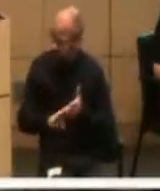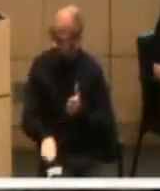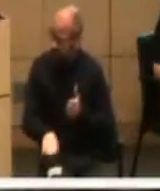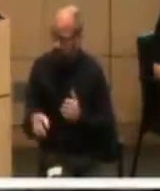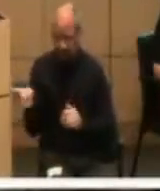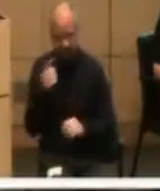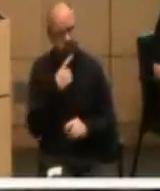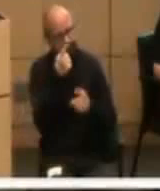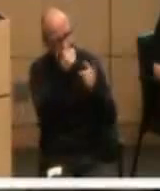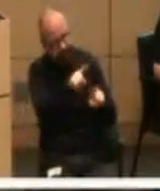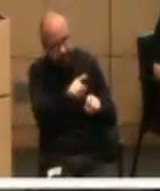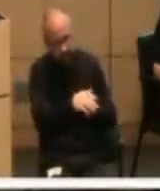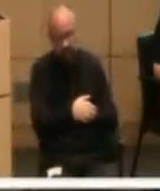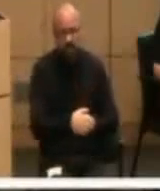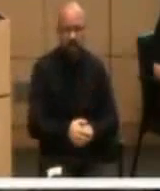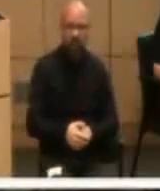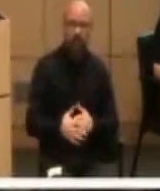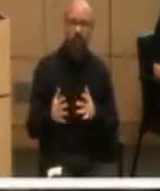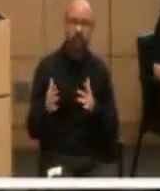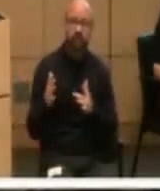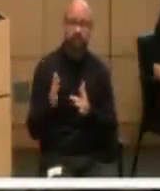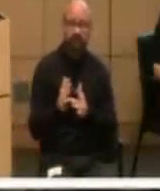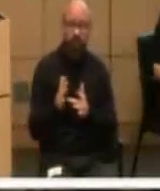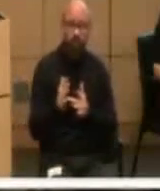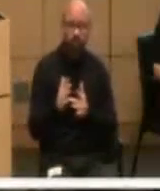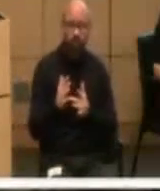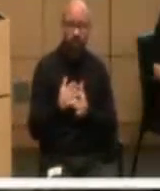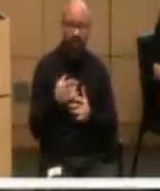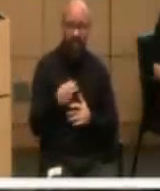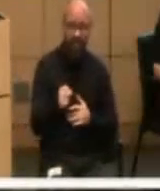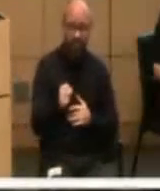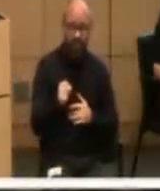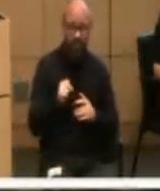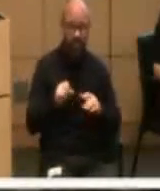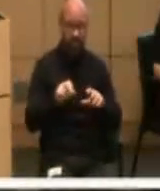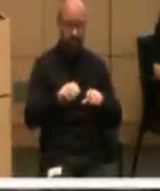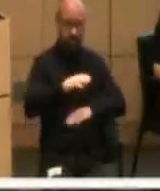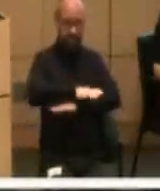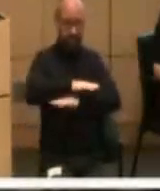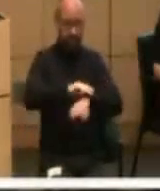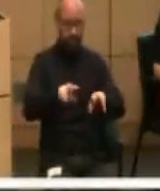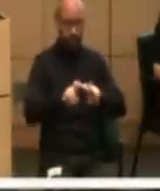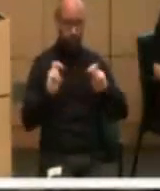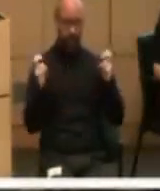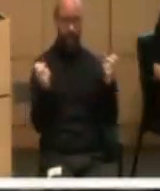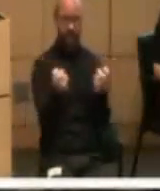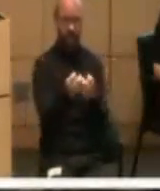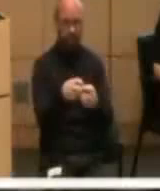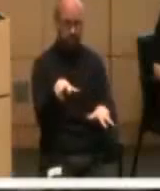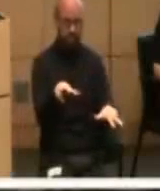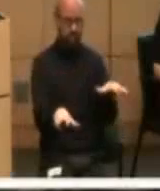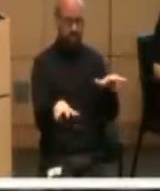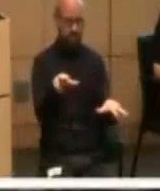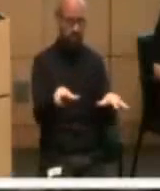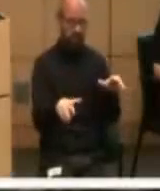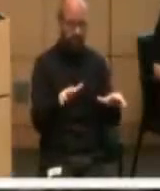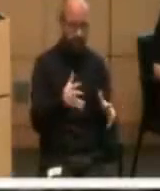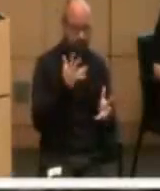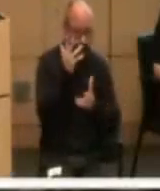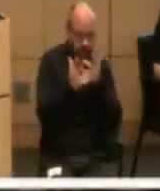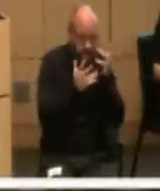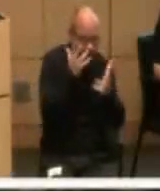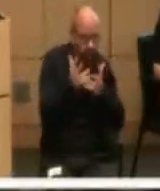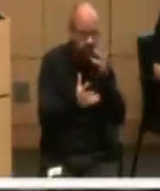high school, round tables in the cafeteria, socially awkward, embarrassed, riddled a little bit,